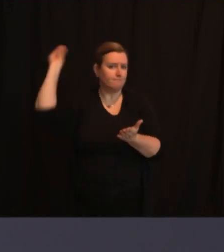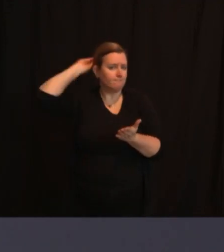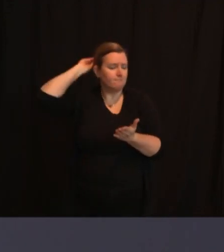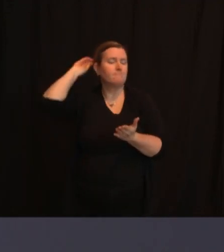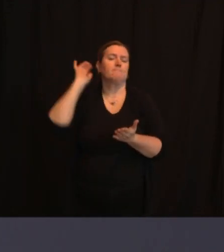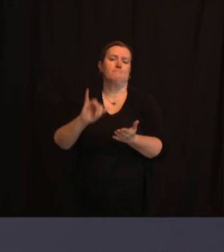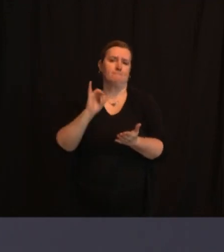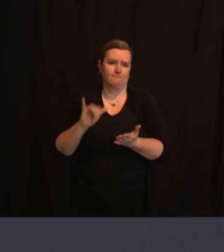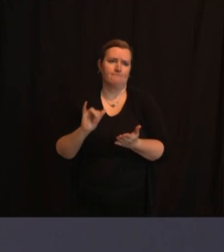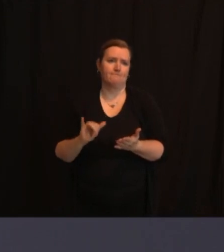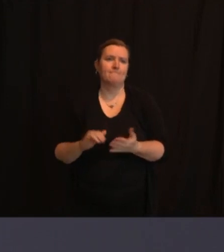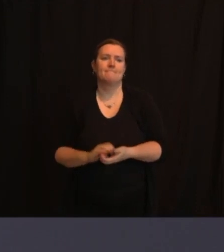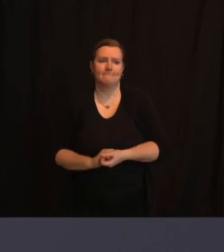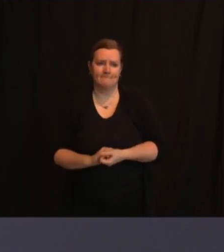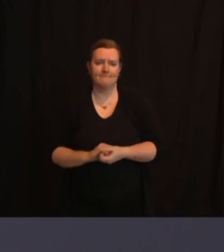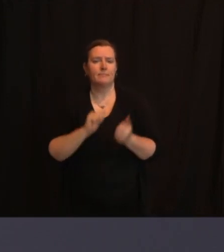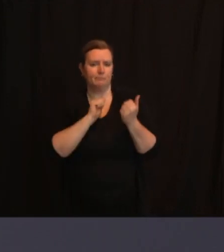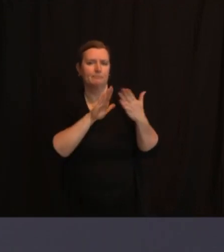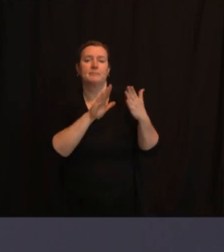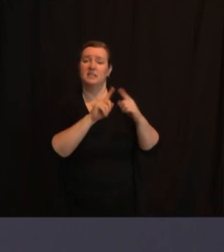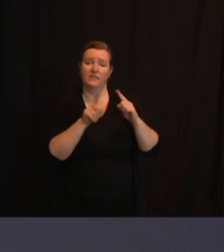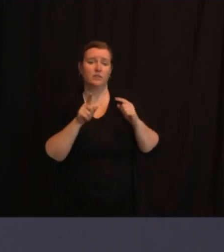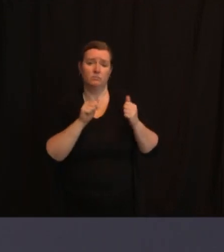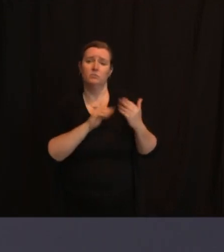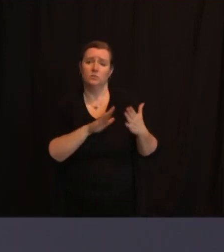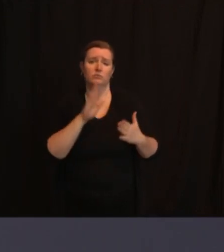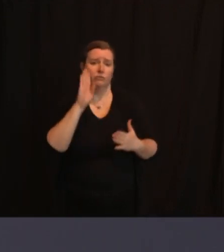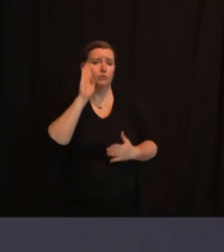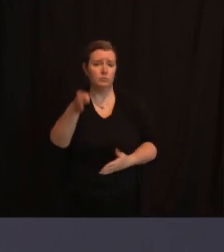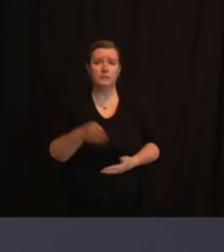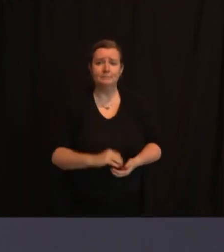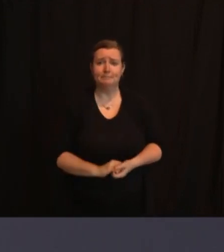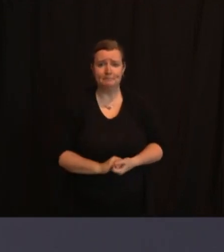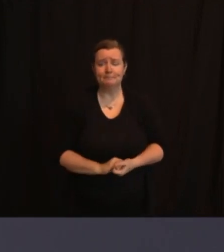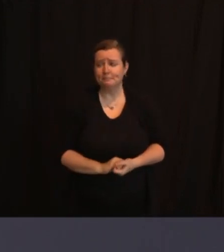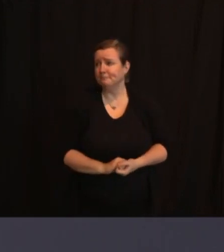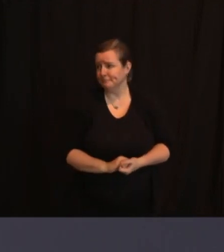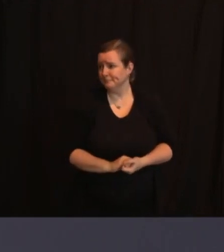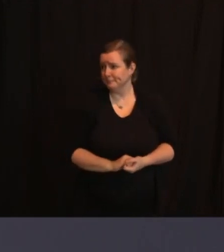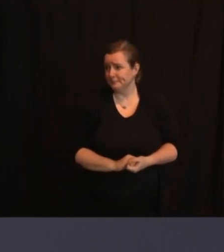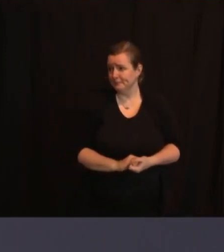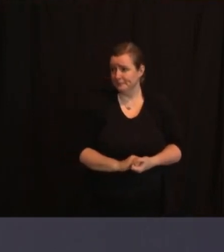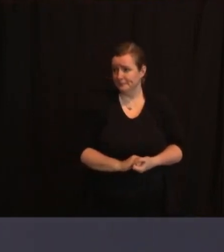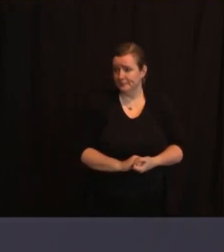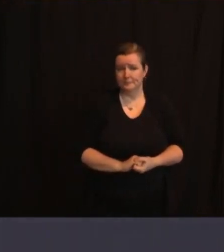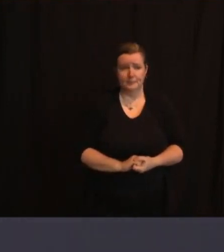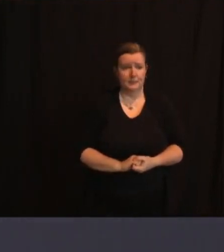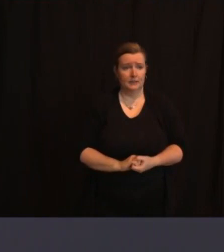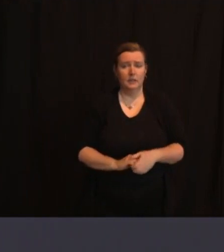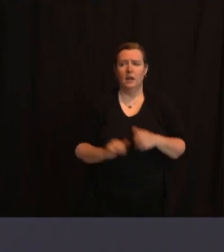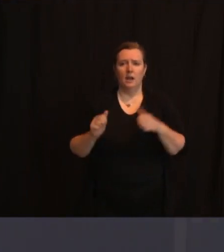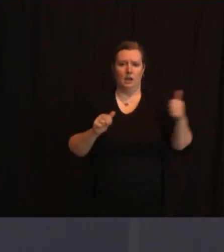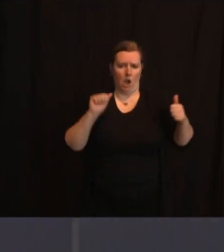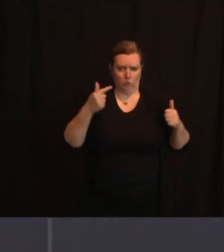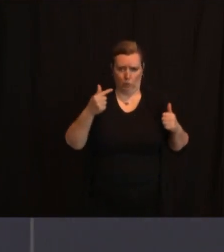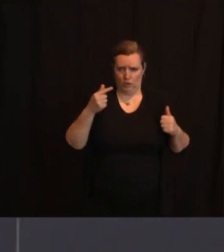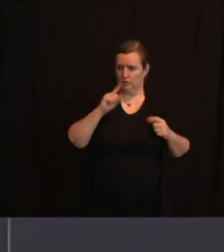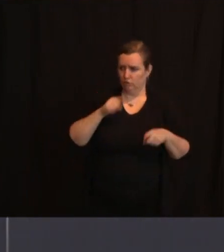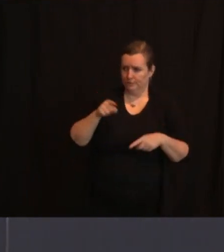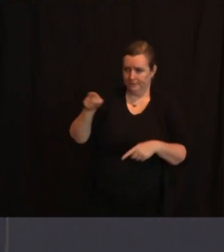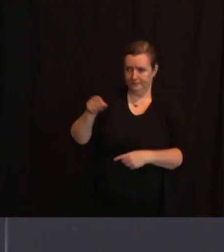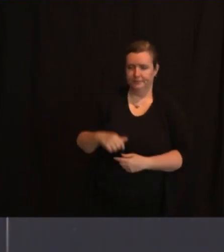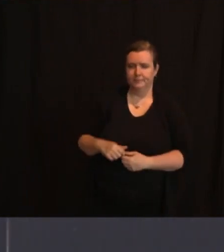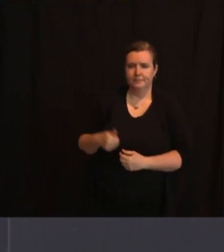country, but certainly here in New Jersey, and getting it much more right the next time. Gerbir. Thanks, Gov. The goal